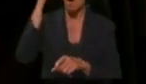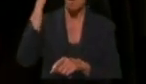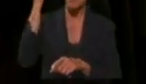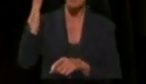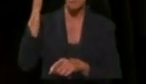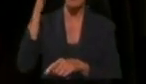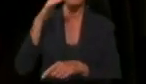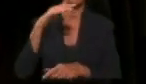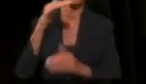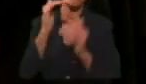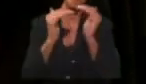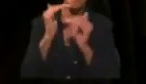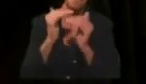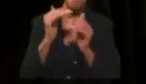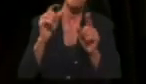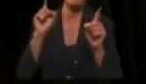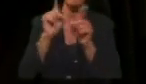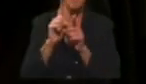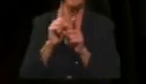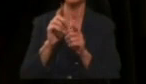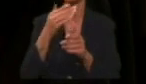But that people are going to make that choice.